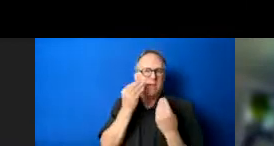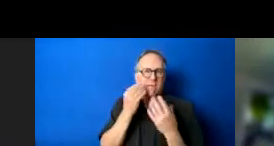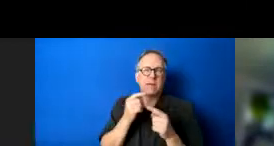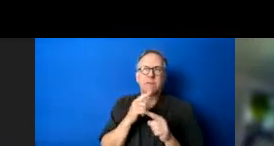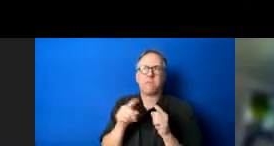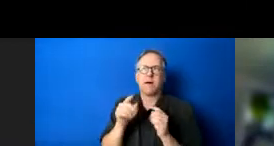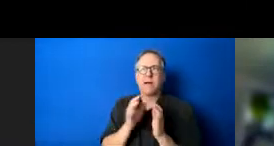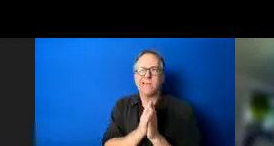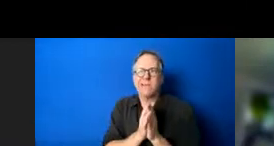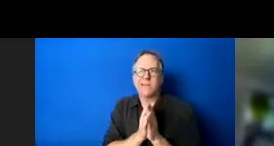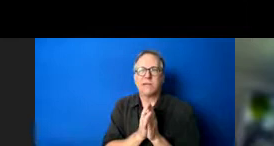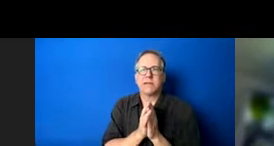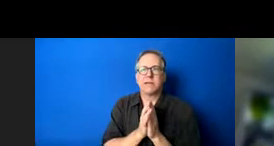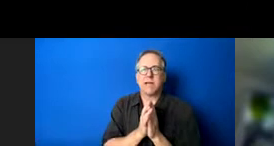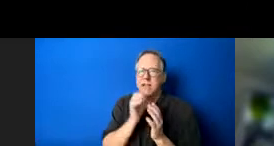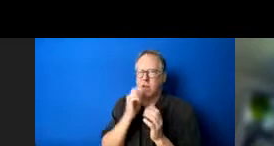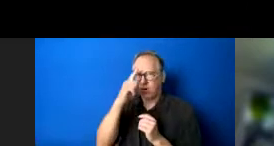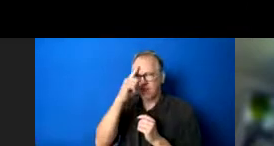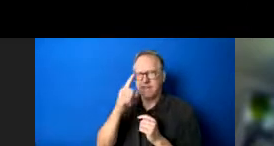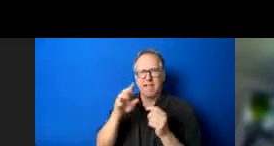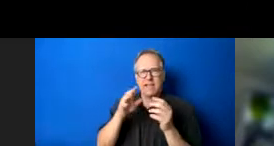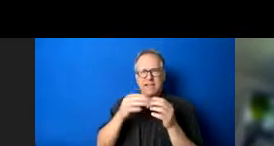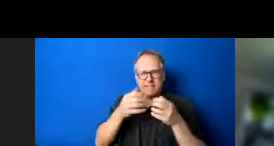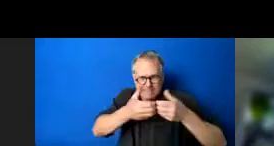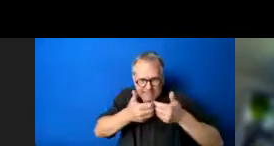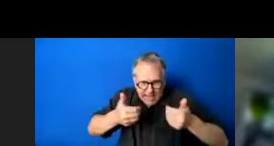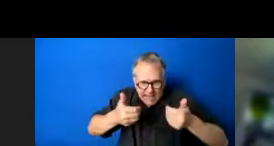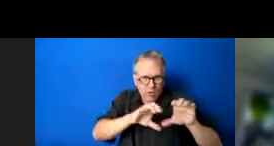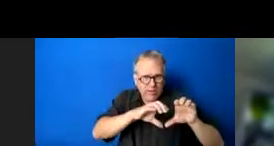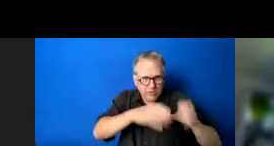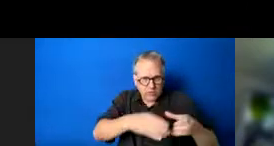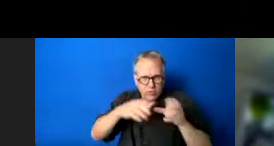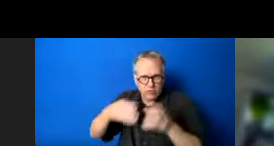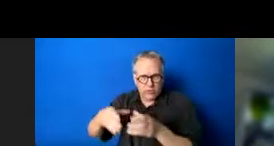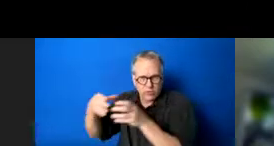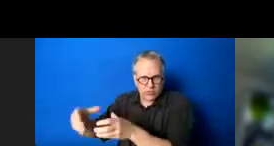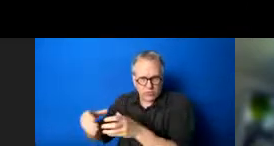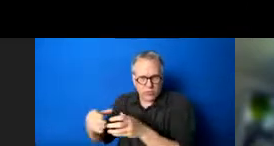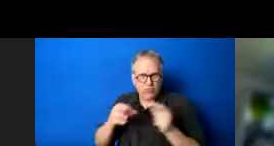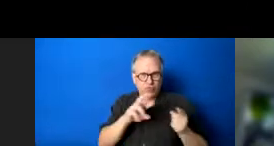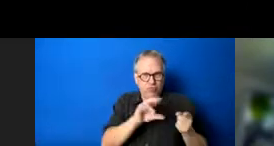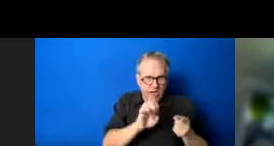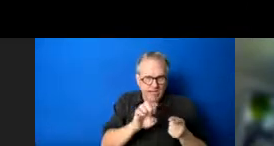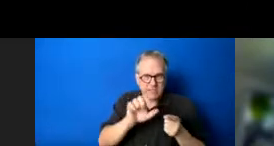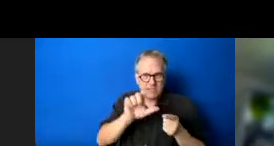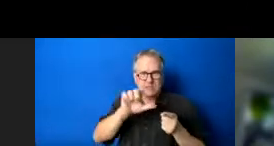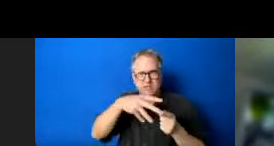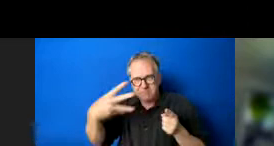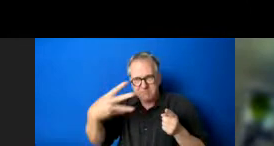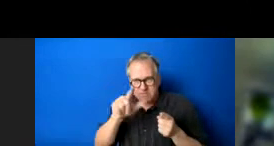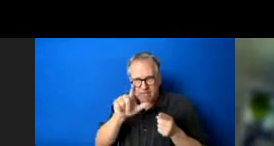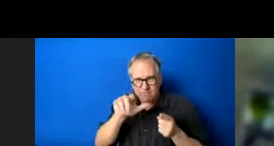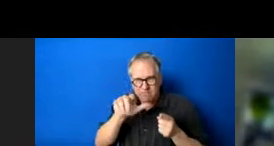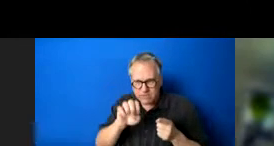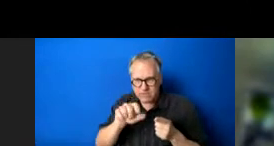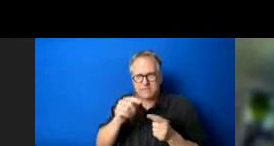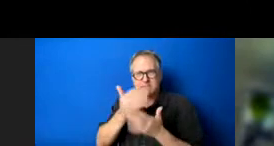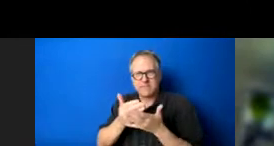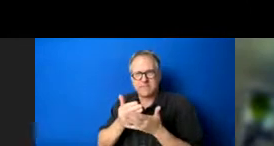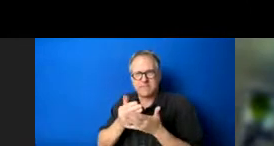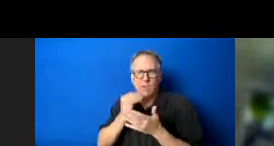was stratified that way. But what we do know is that people of color and people of certain